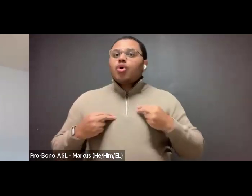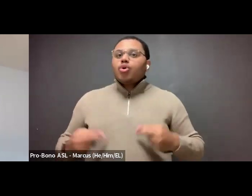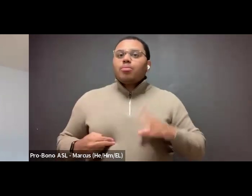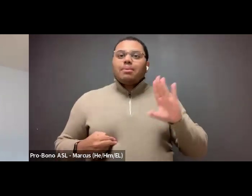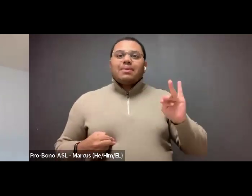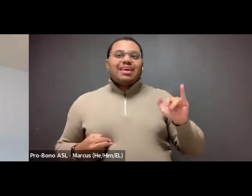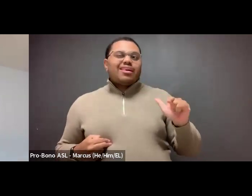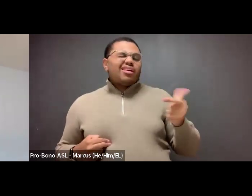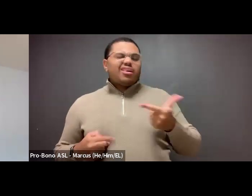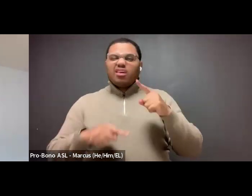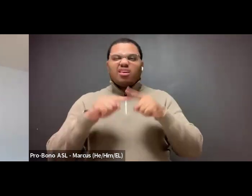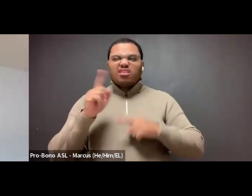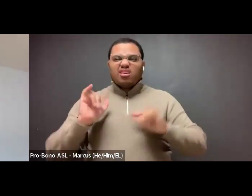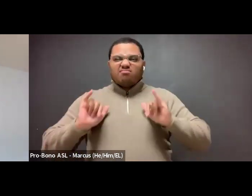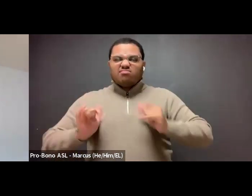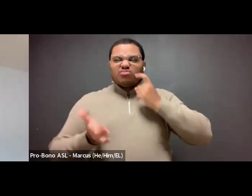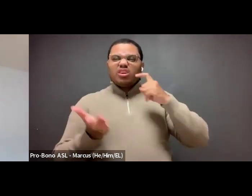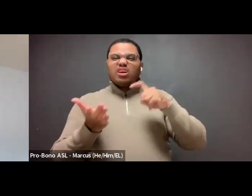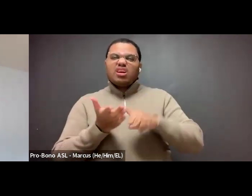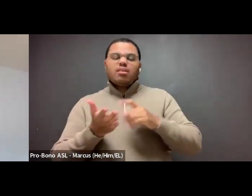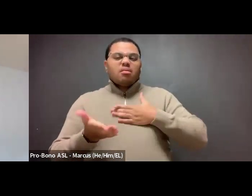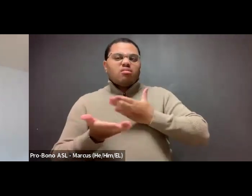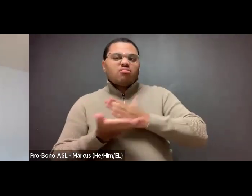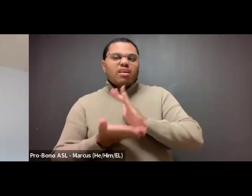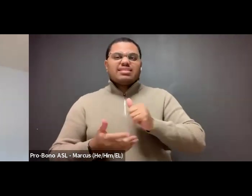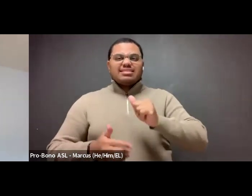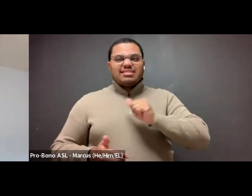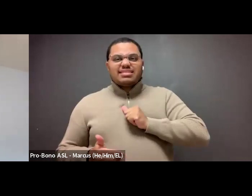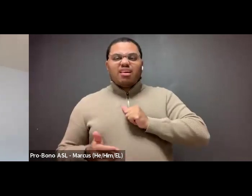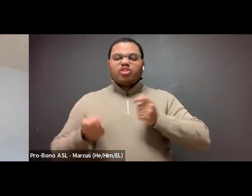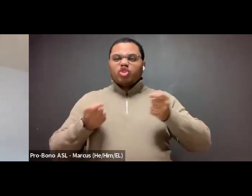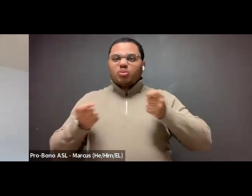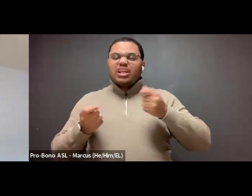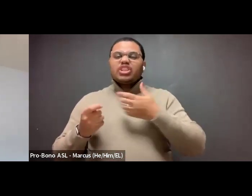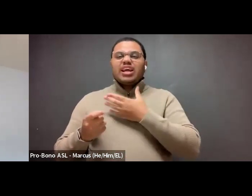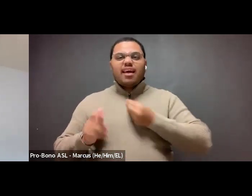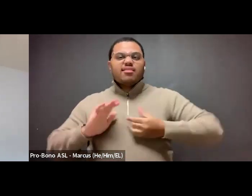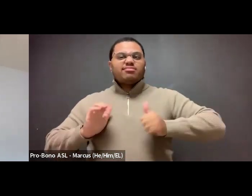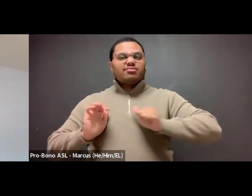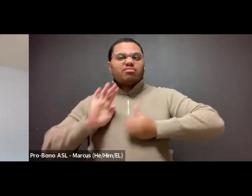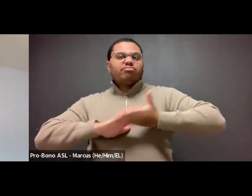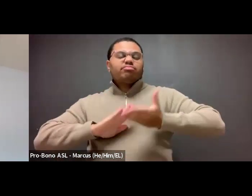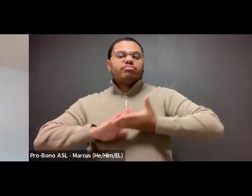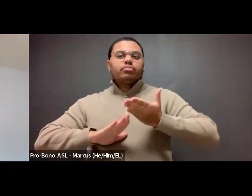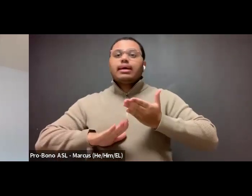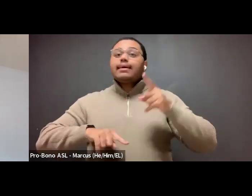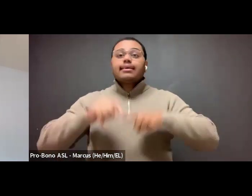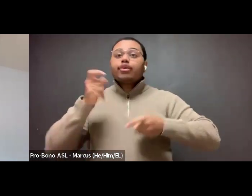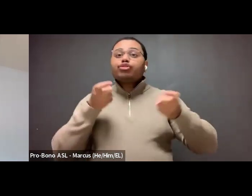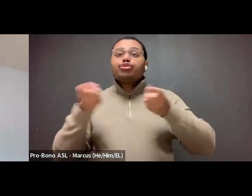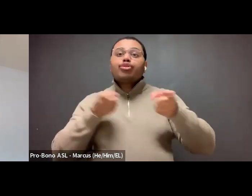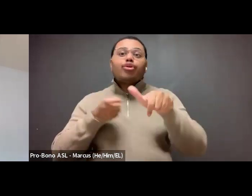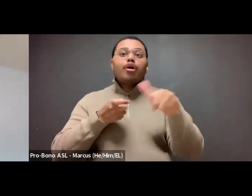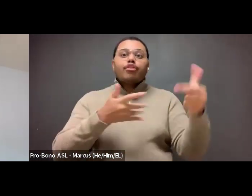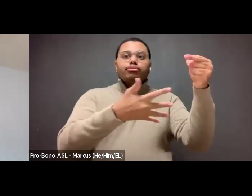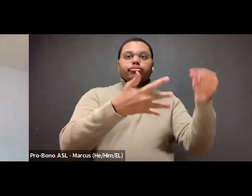cannot realize their rights to self-determination and autonomy, nor can they control other aspects of their